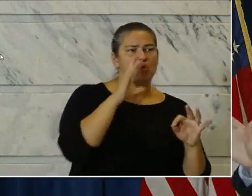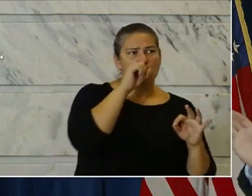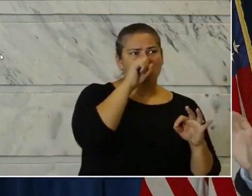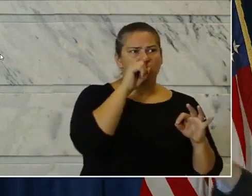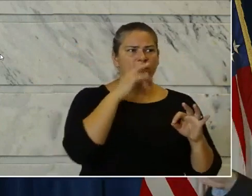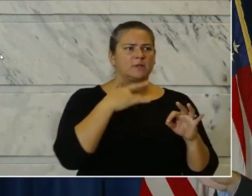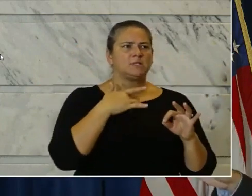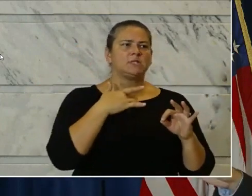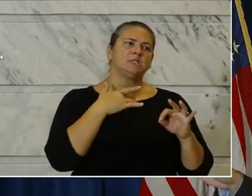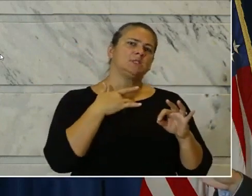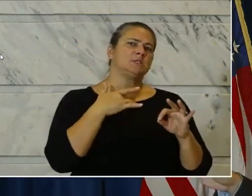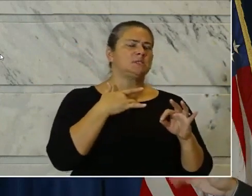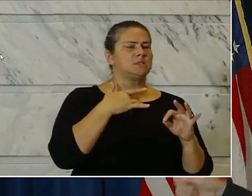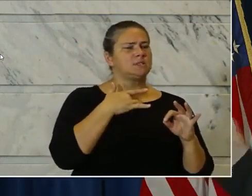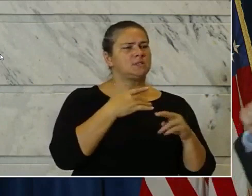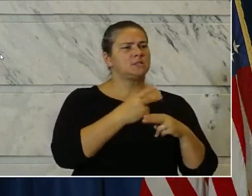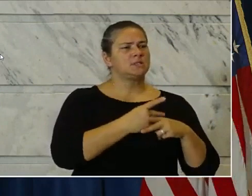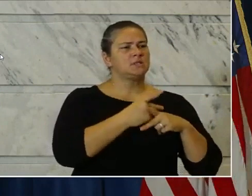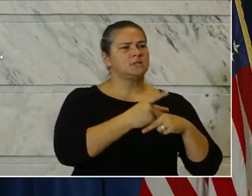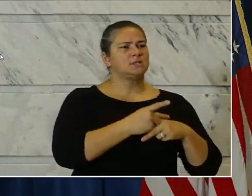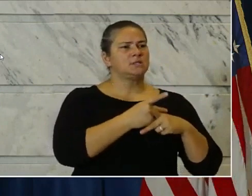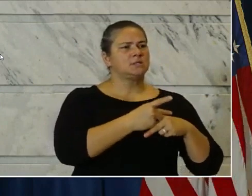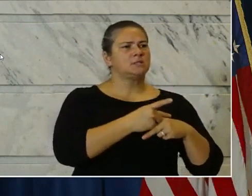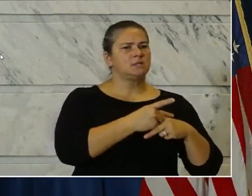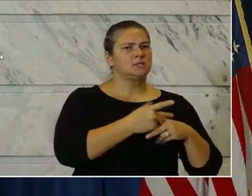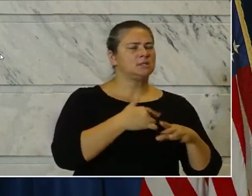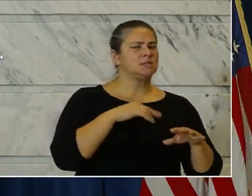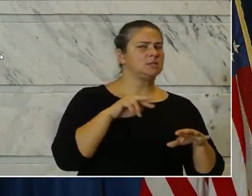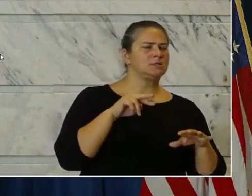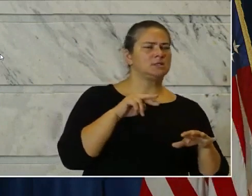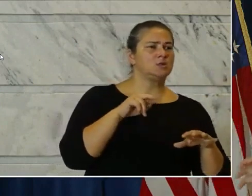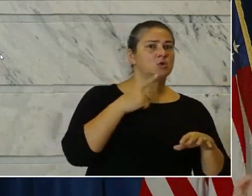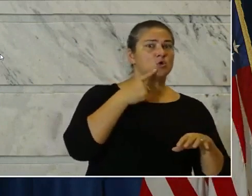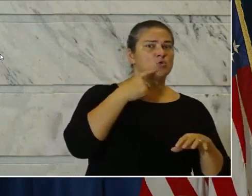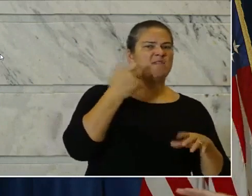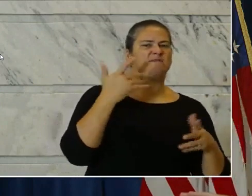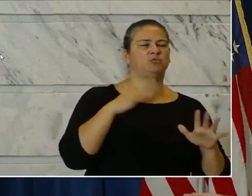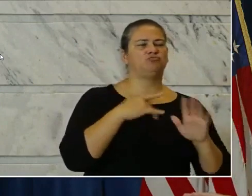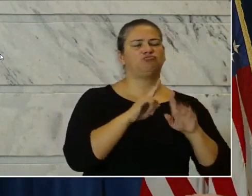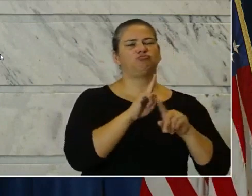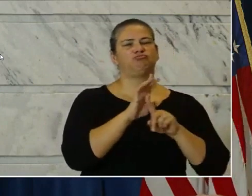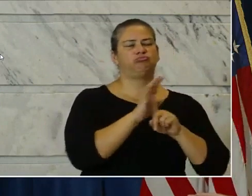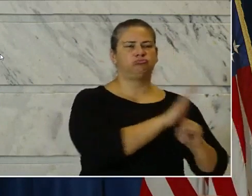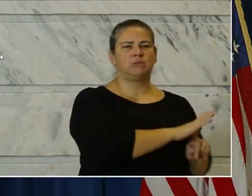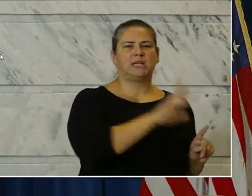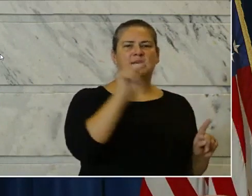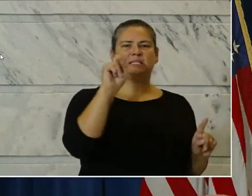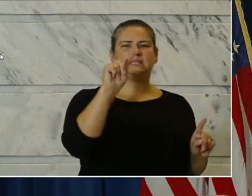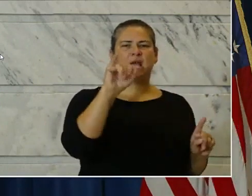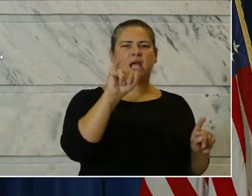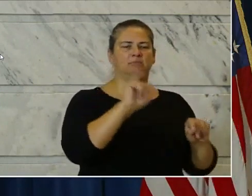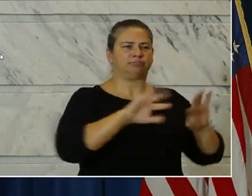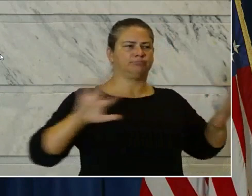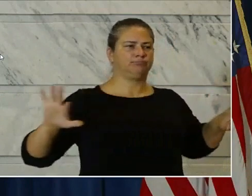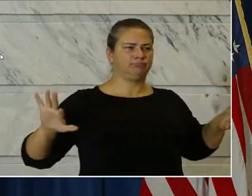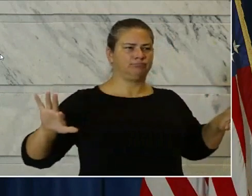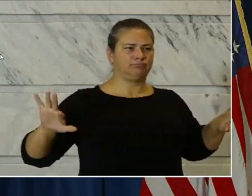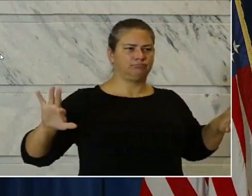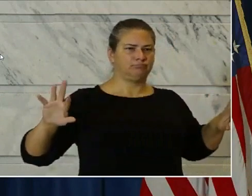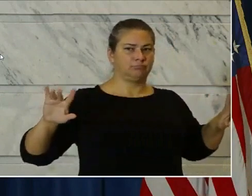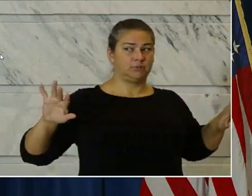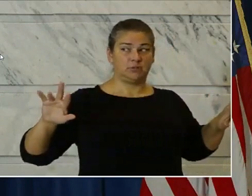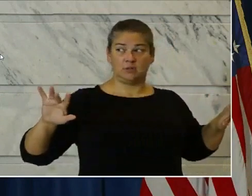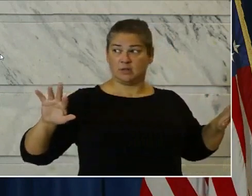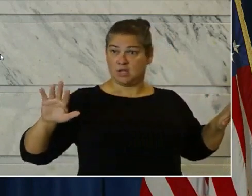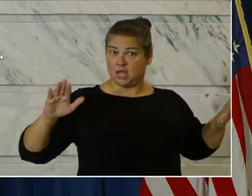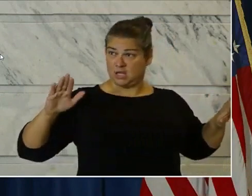red, we're going to NTI and we're going to get ourselves back down to yellow. We're going to get back in. As long as you're willing to be that flexible, then yes, I think